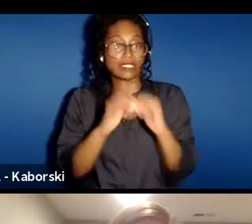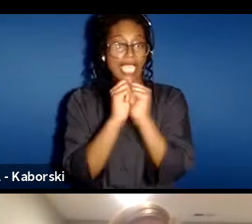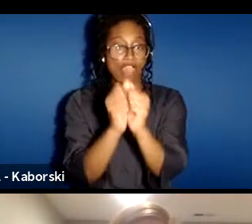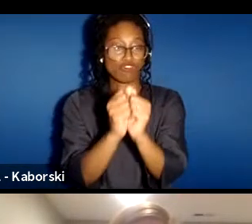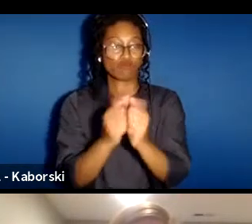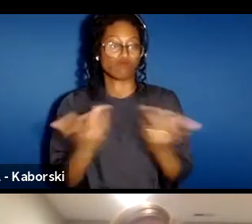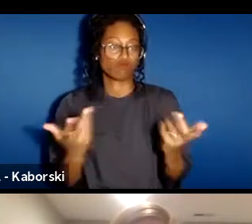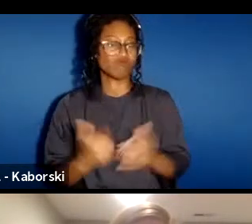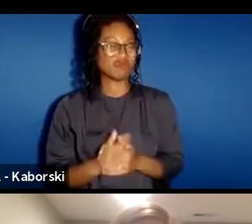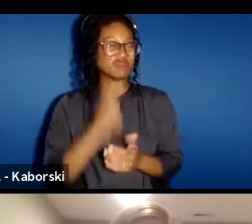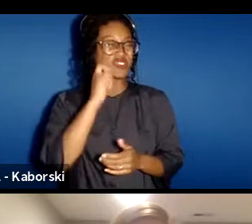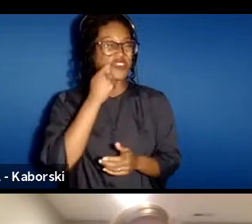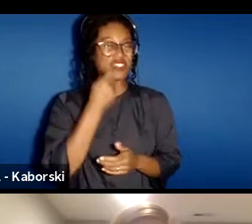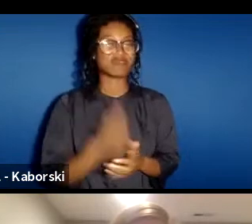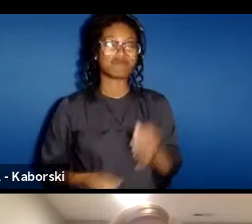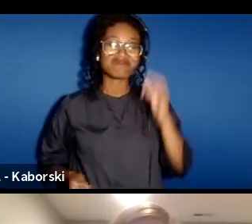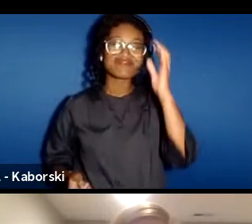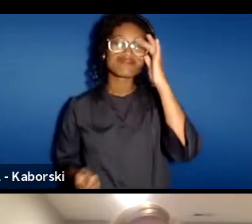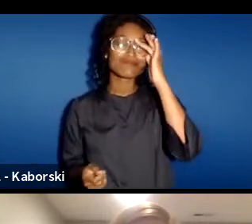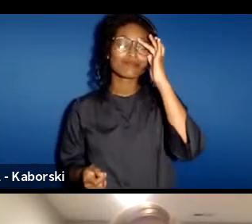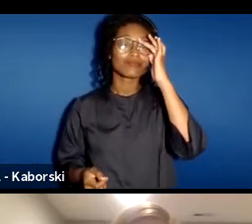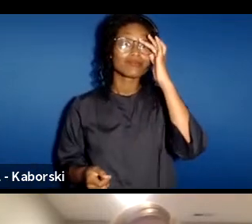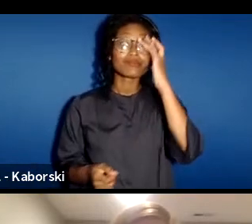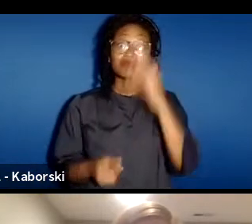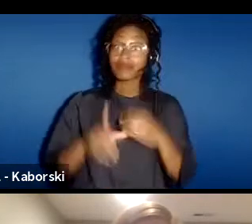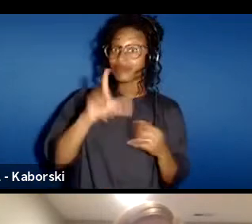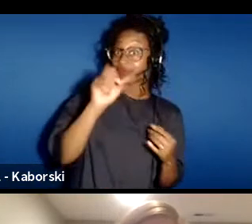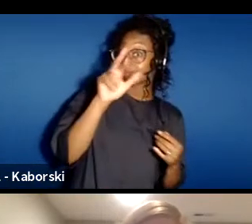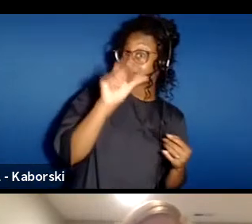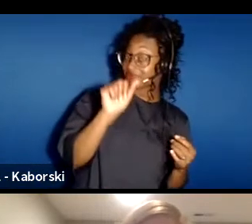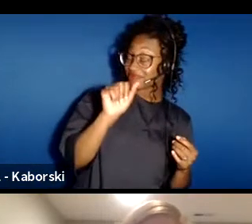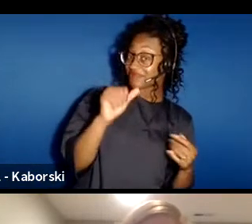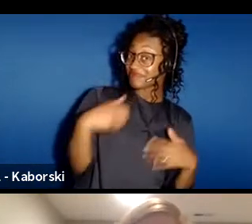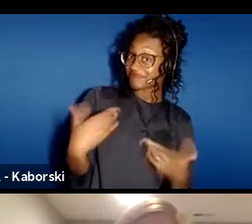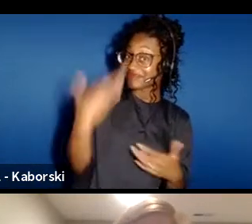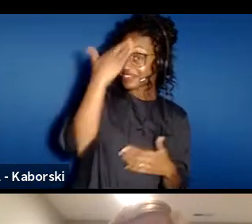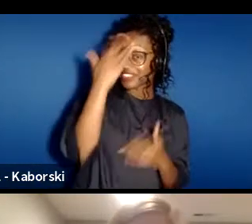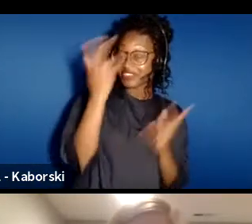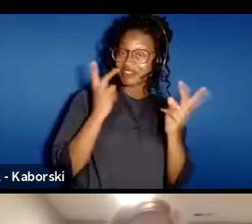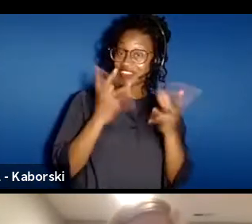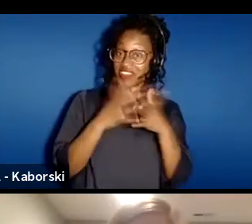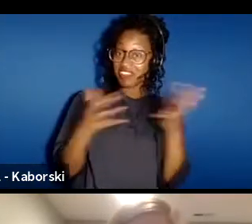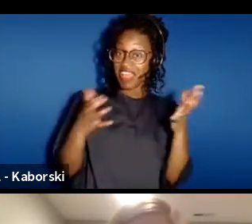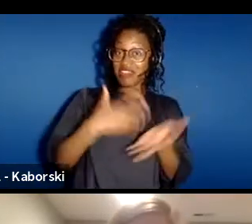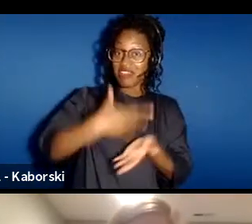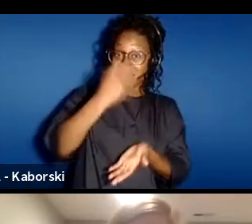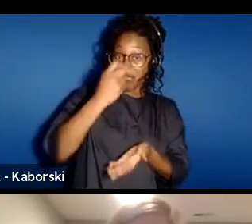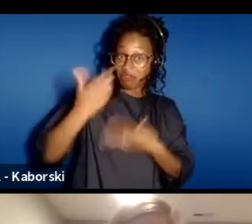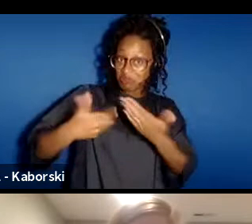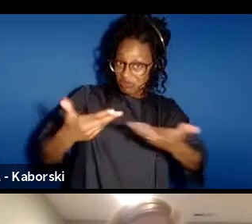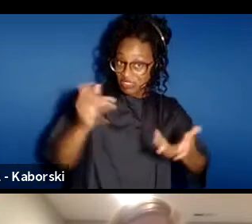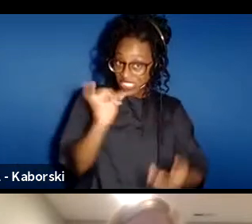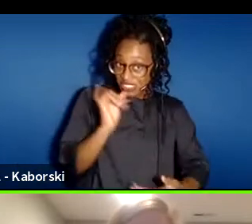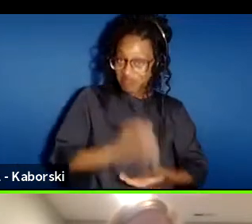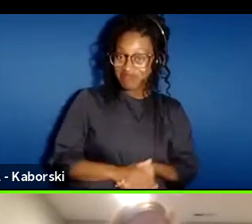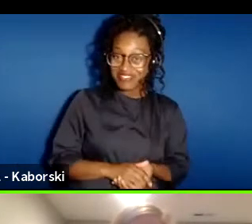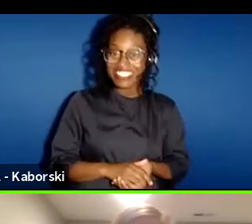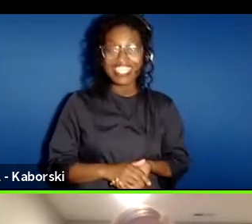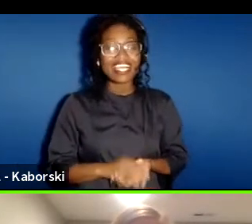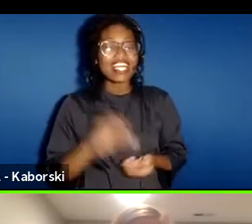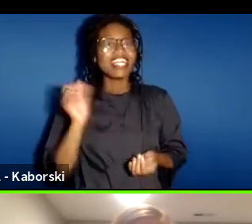cool. And how about you, Laura? I know that you've probably seen a lot of bottles come through Heaven Hill.